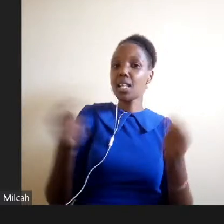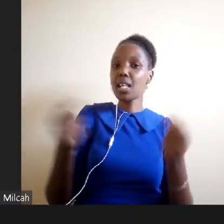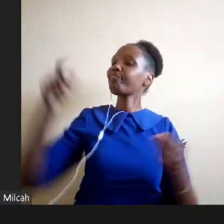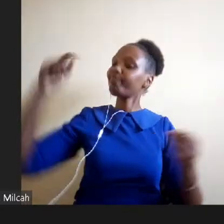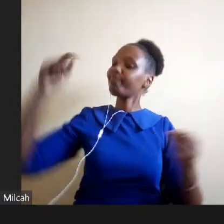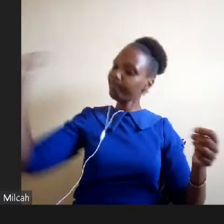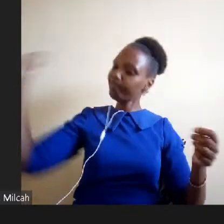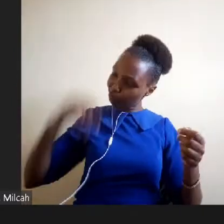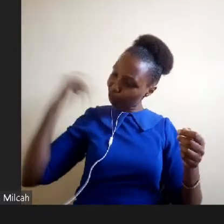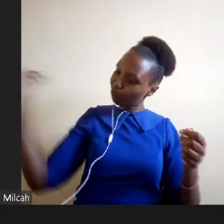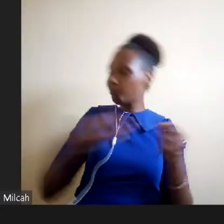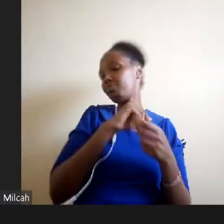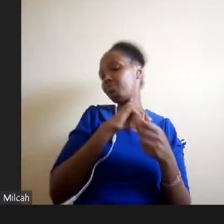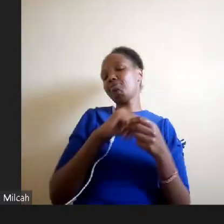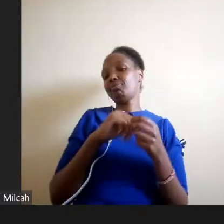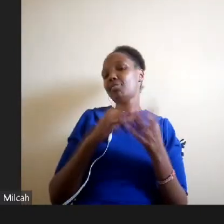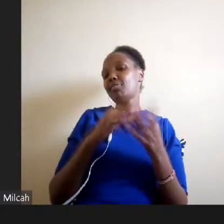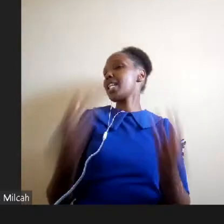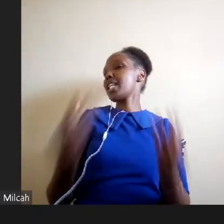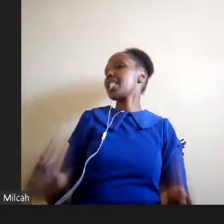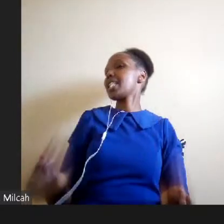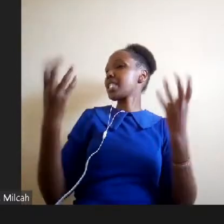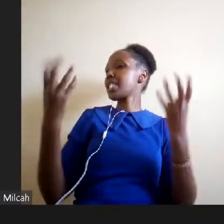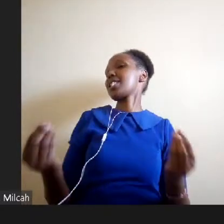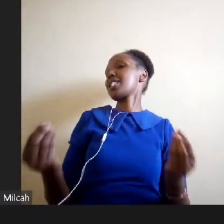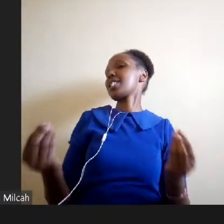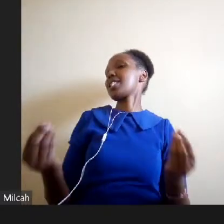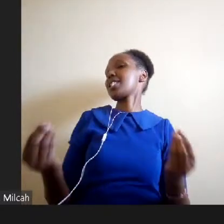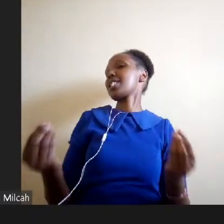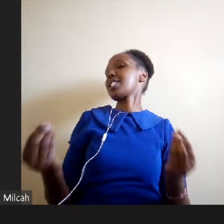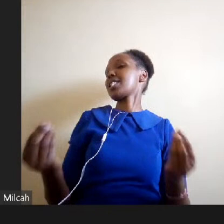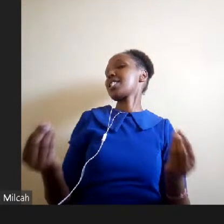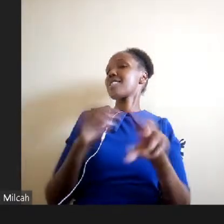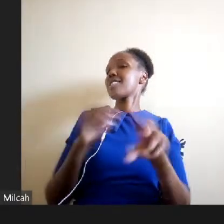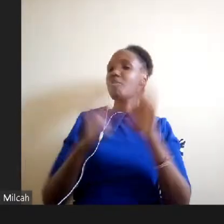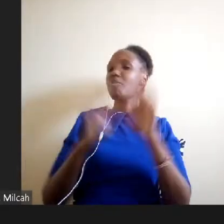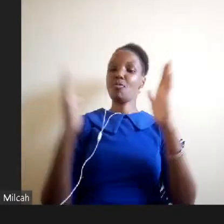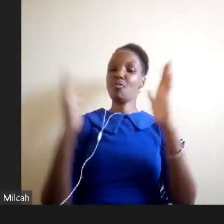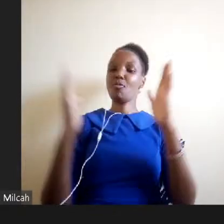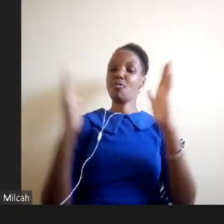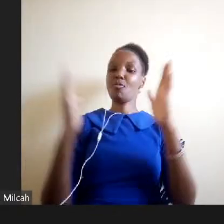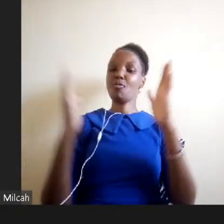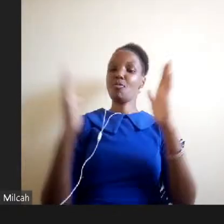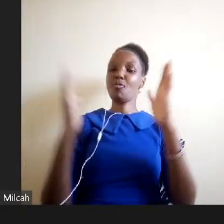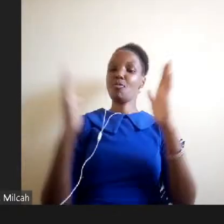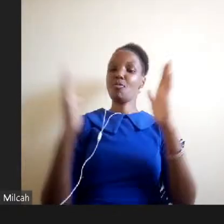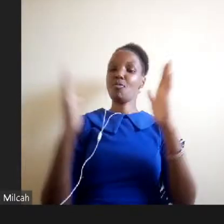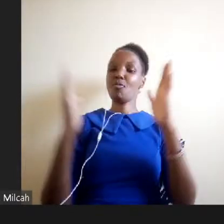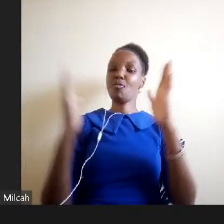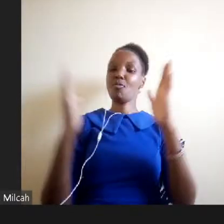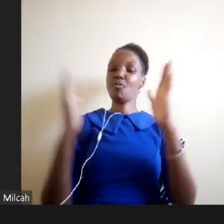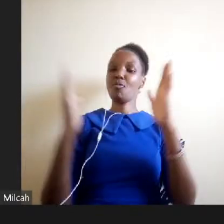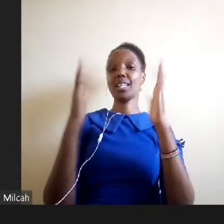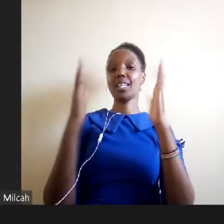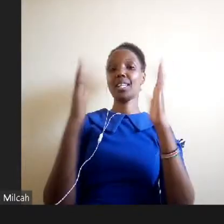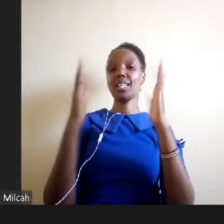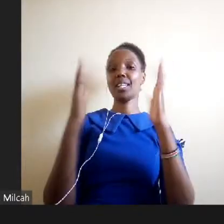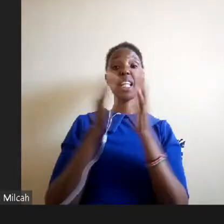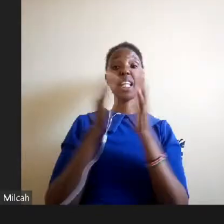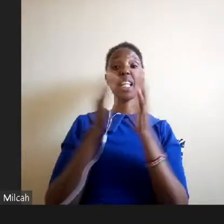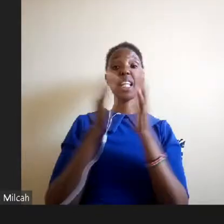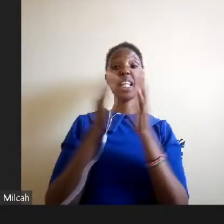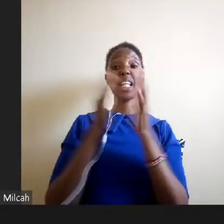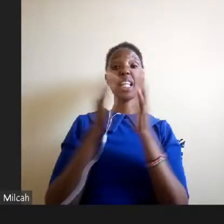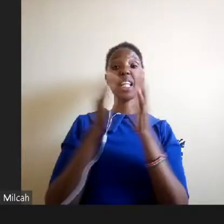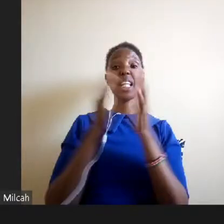punish when it was face to face. It has since evolved, and now that it has gone to the virtual space, the